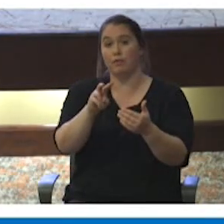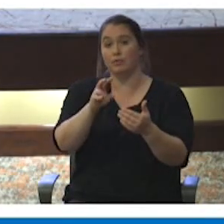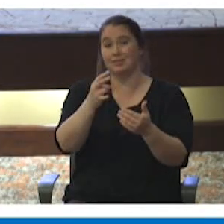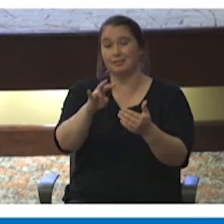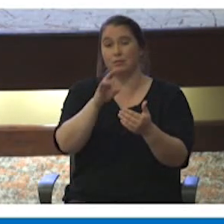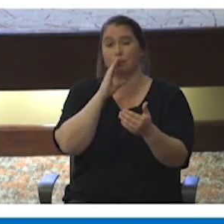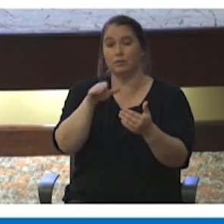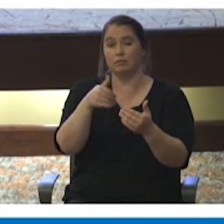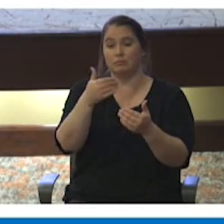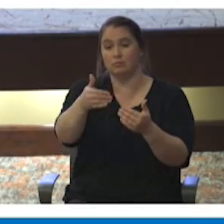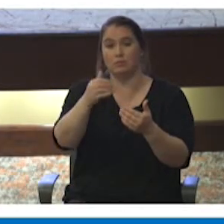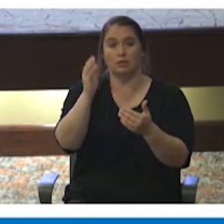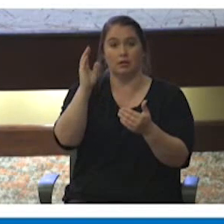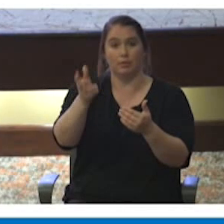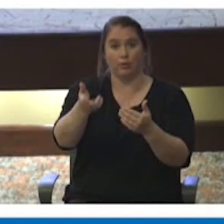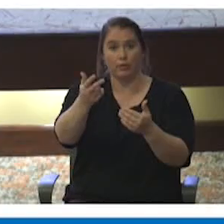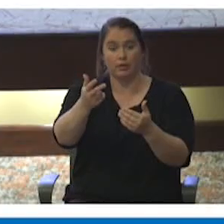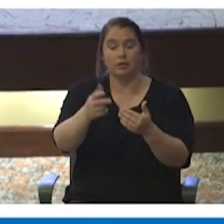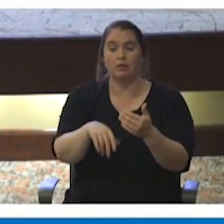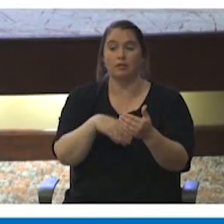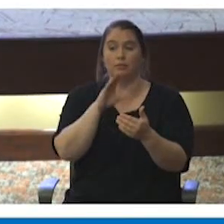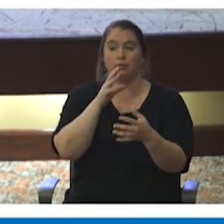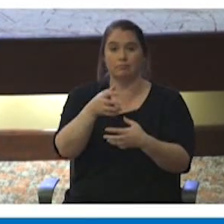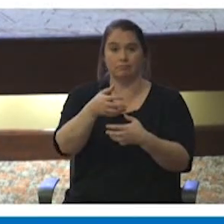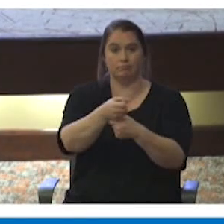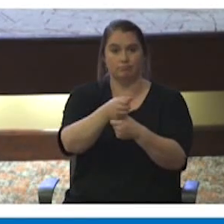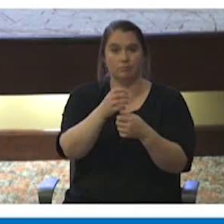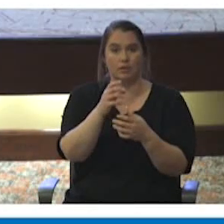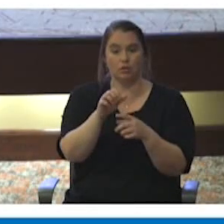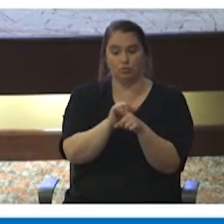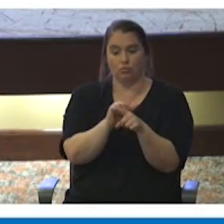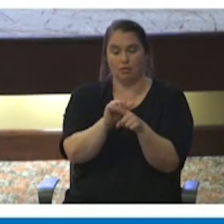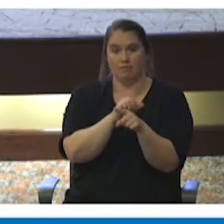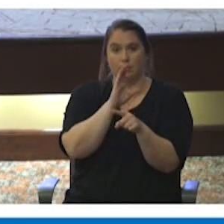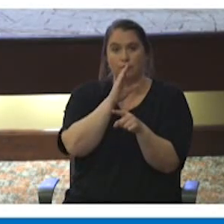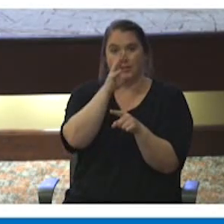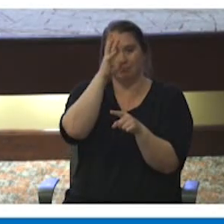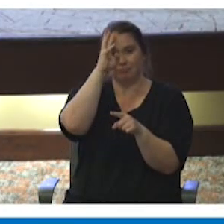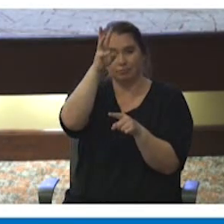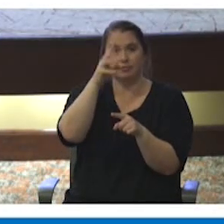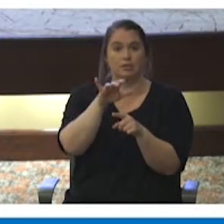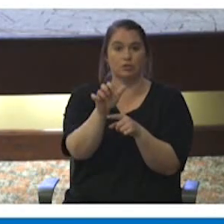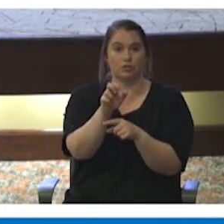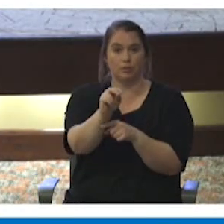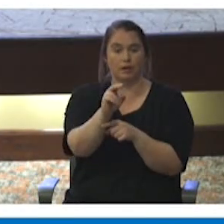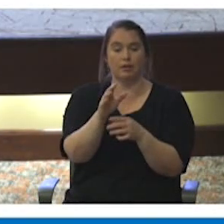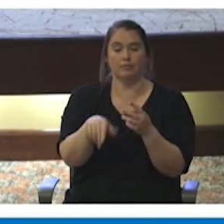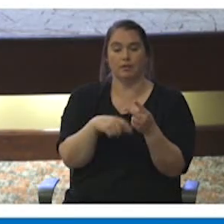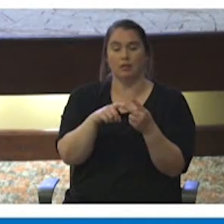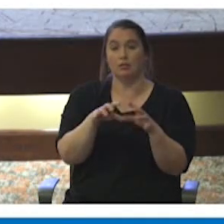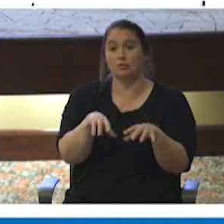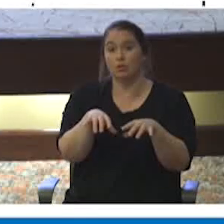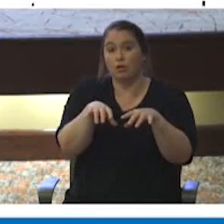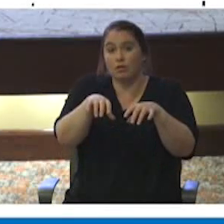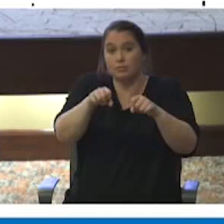Planning Commission. Consolidated draft, like I said, is in January, moving into an adoption process in the